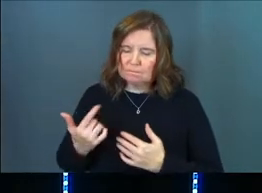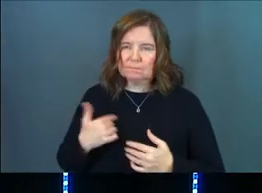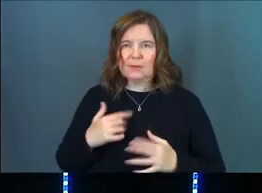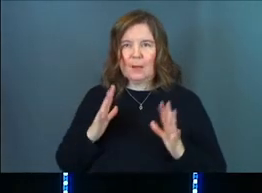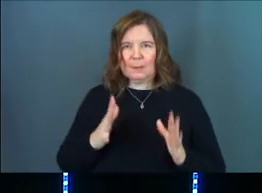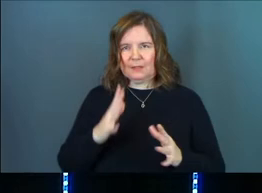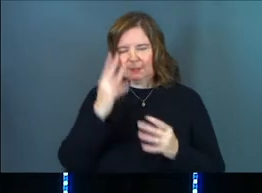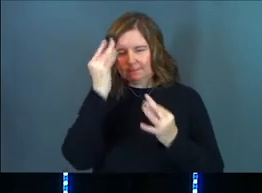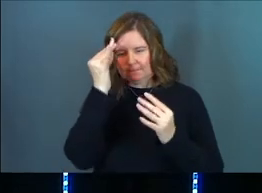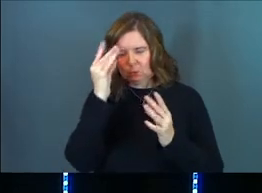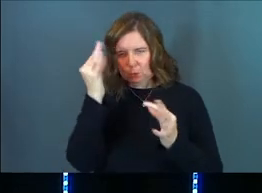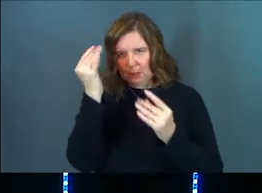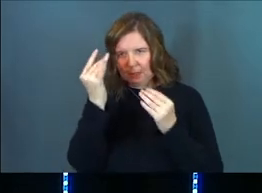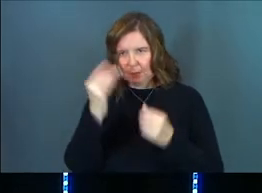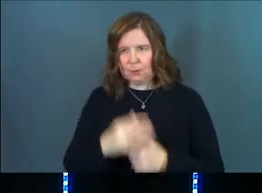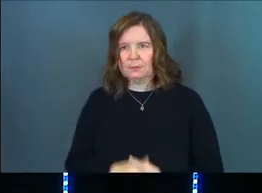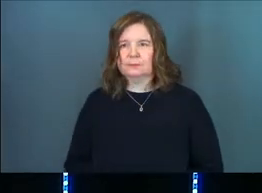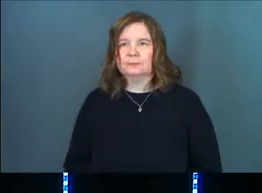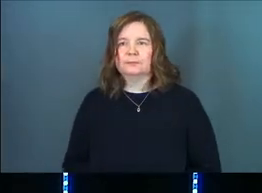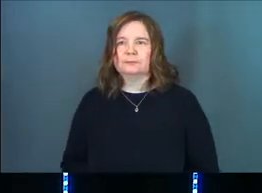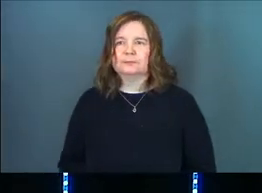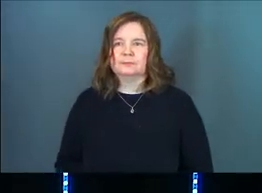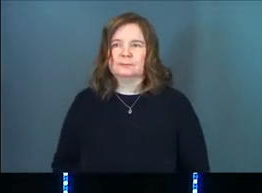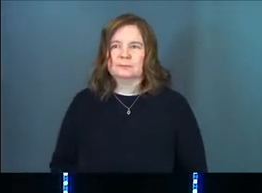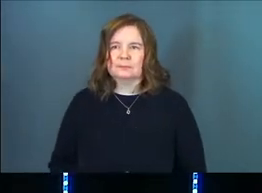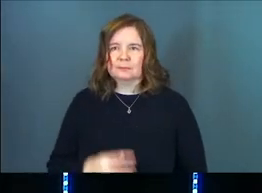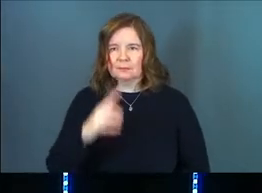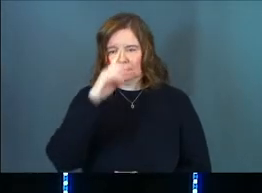I'll leave that one up for a second.